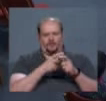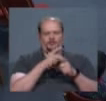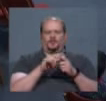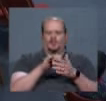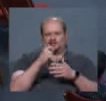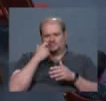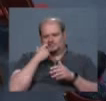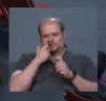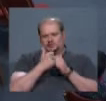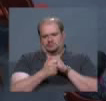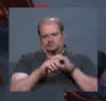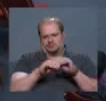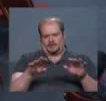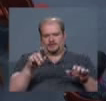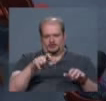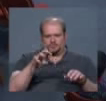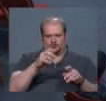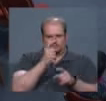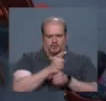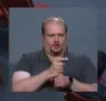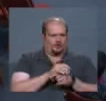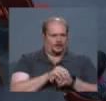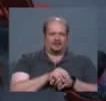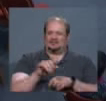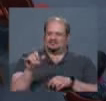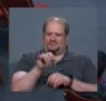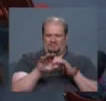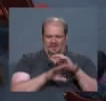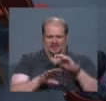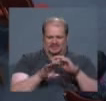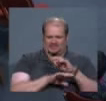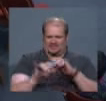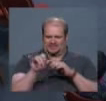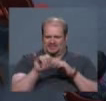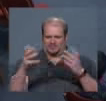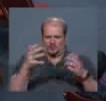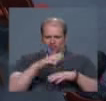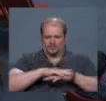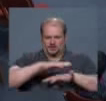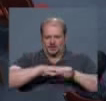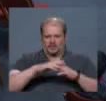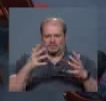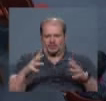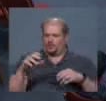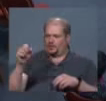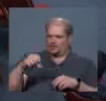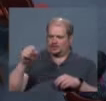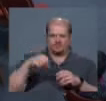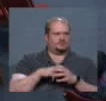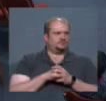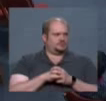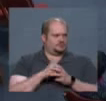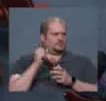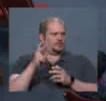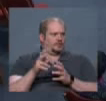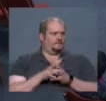just got passed out is supposed to be correct. But it's the same, it's basically the same as what was on the table already? Okay. Yes. So, all